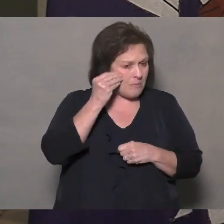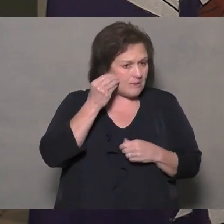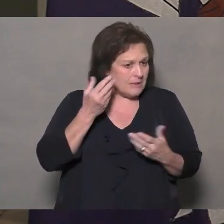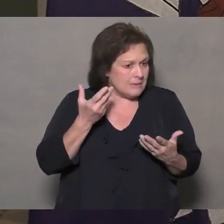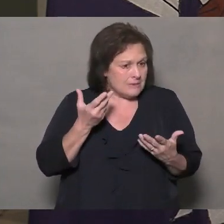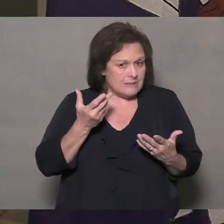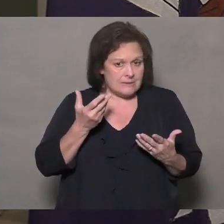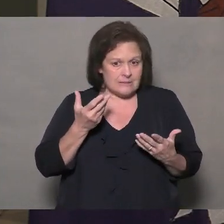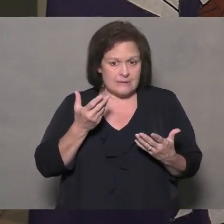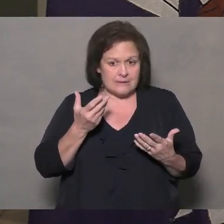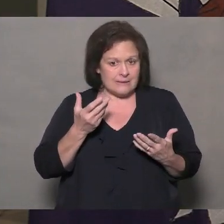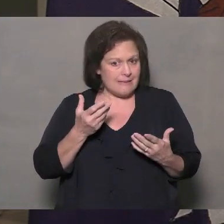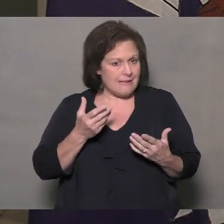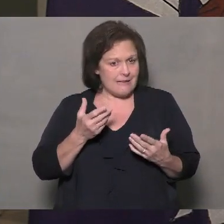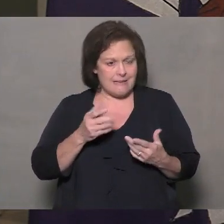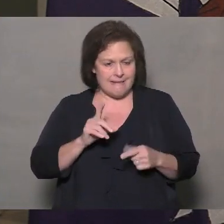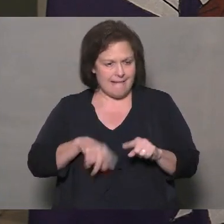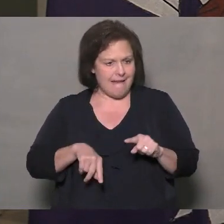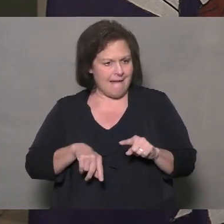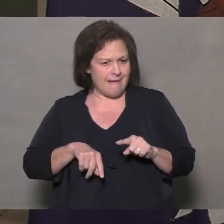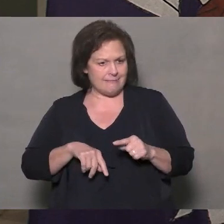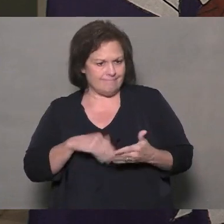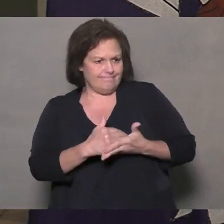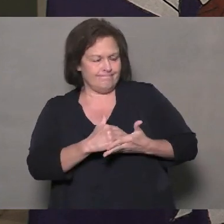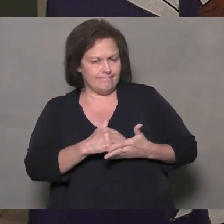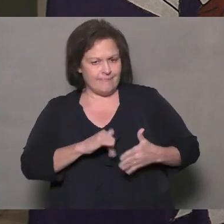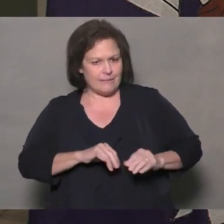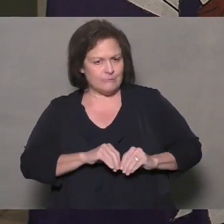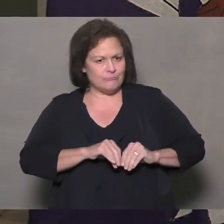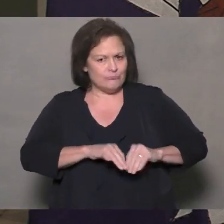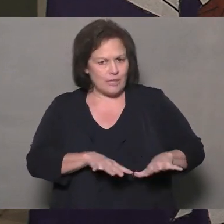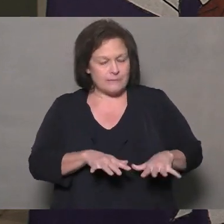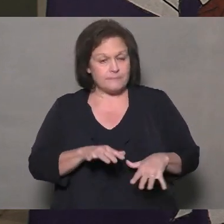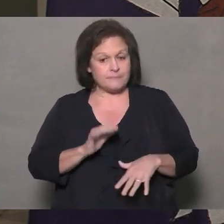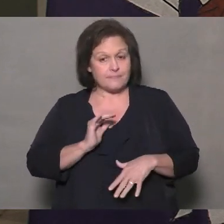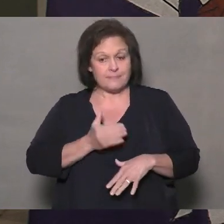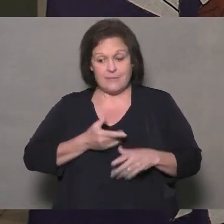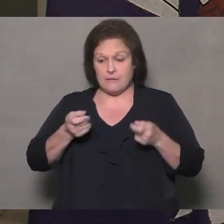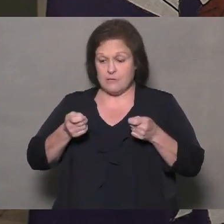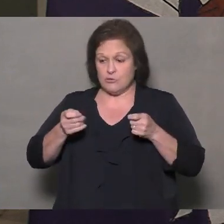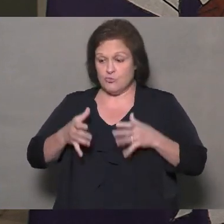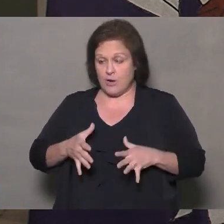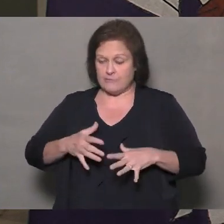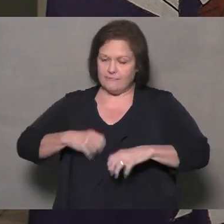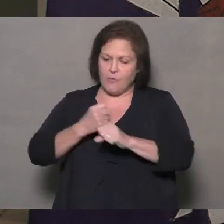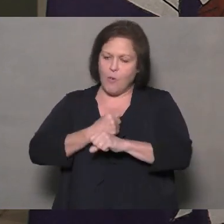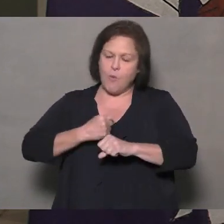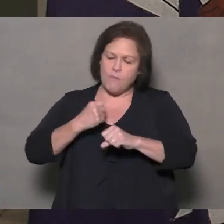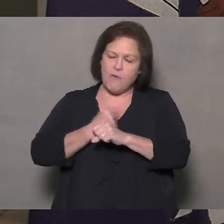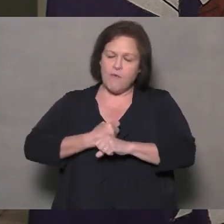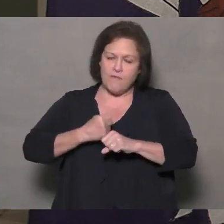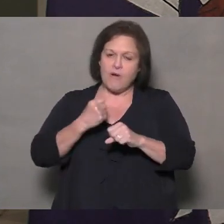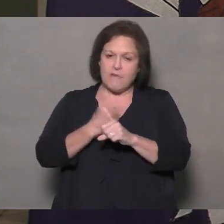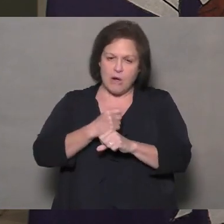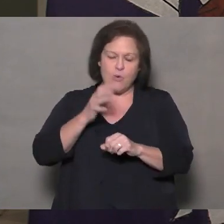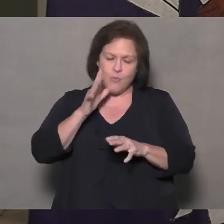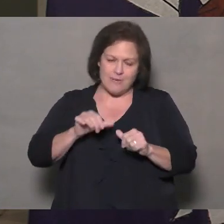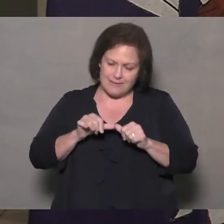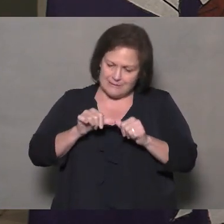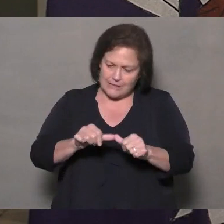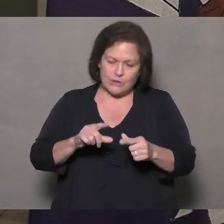way shielded from this trauma. My administration has fought hard to help and will